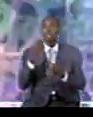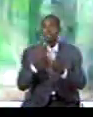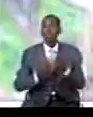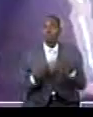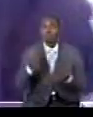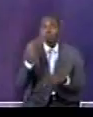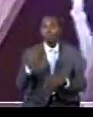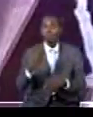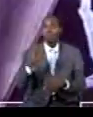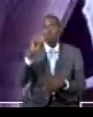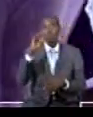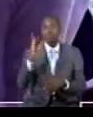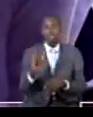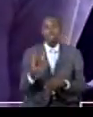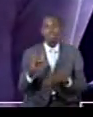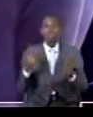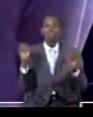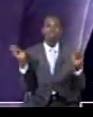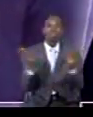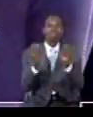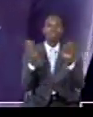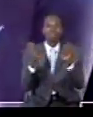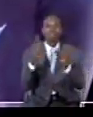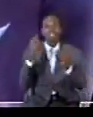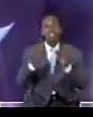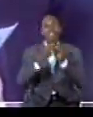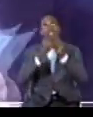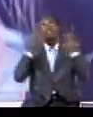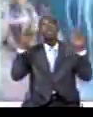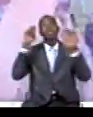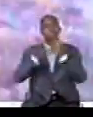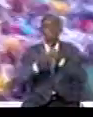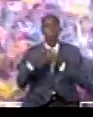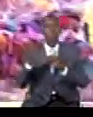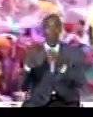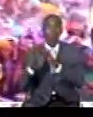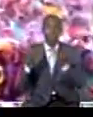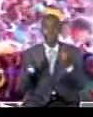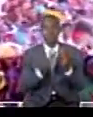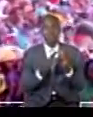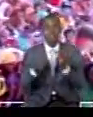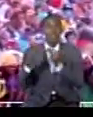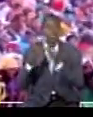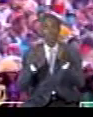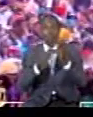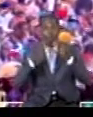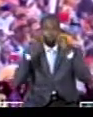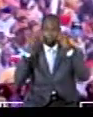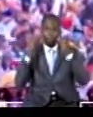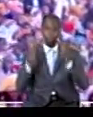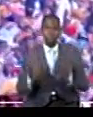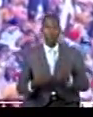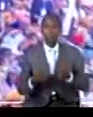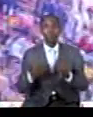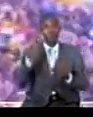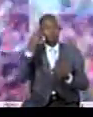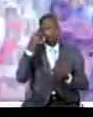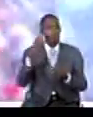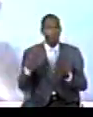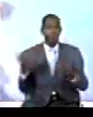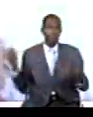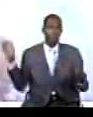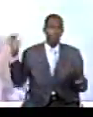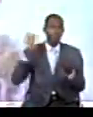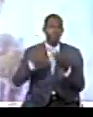May, celebrating the greatness of Jesus. Jesus' power for